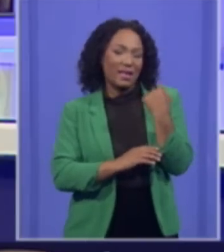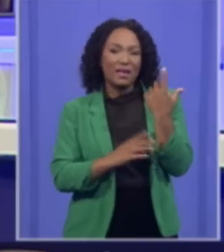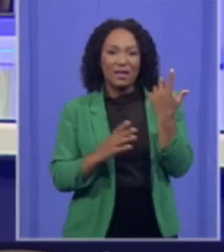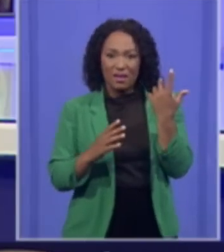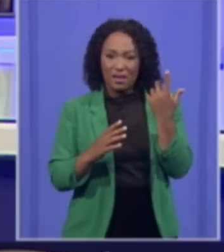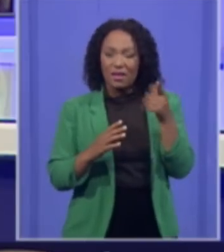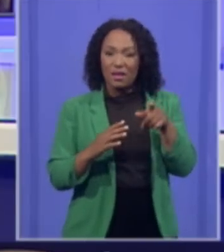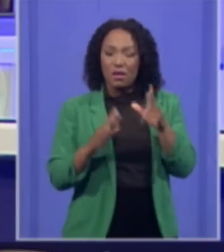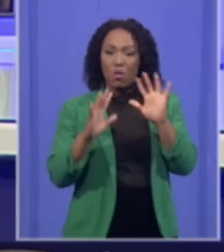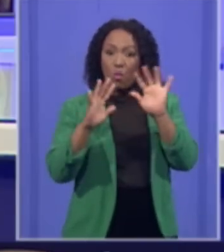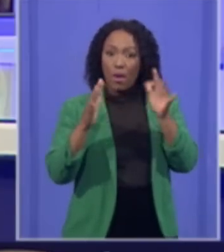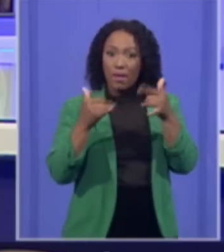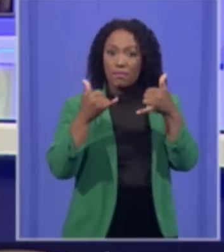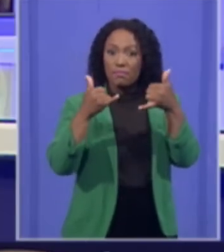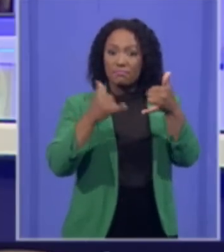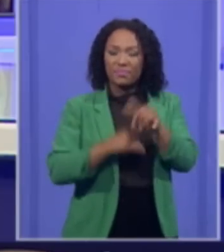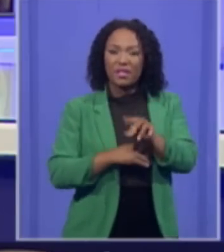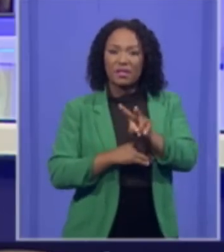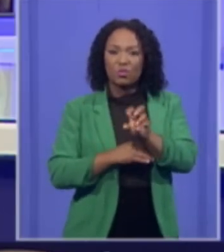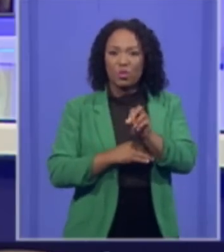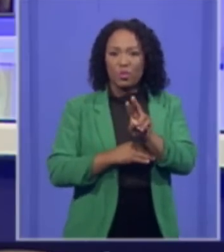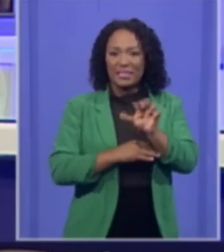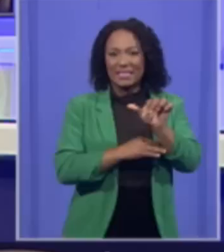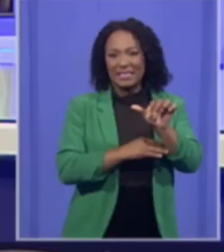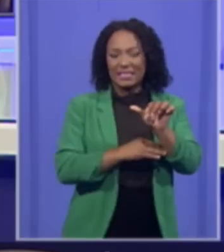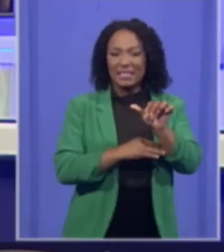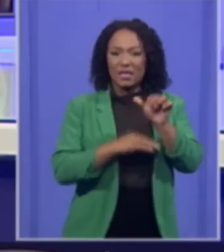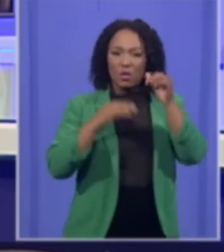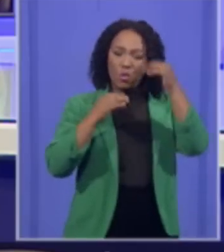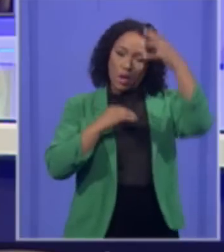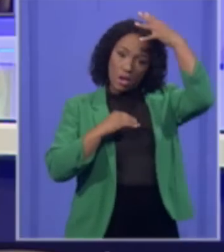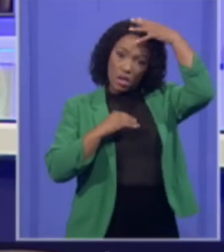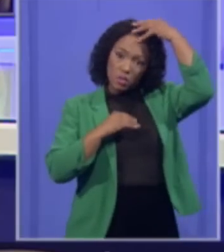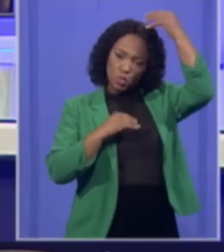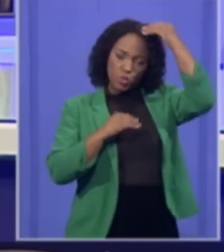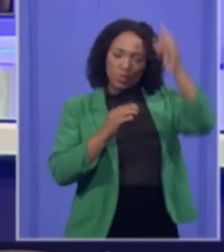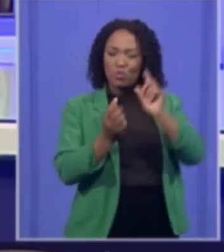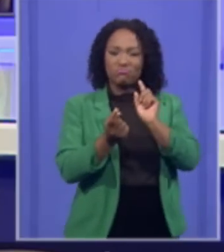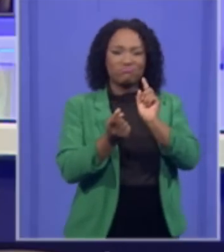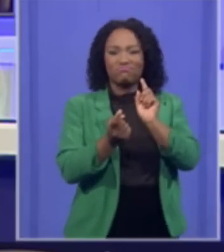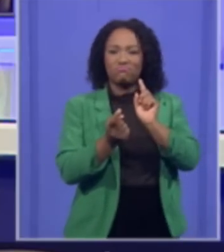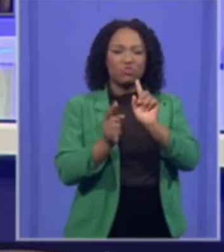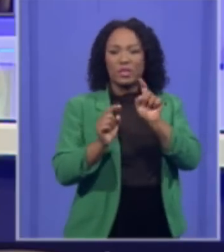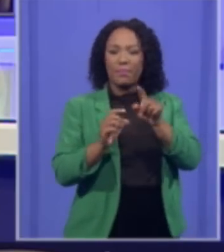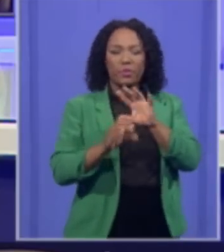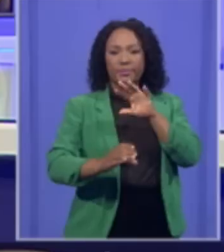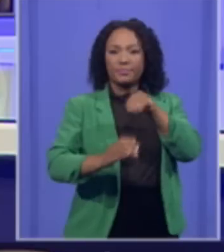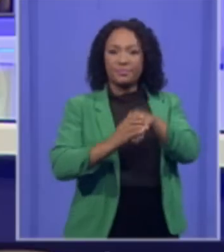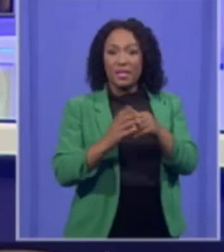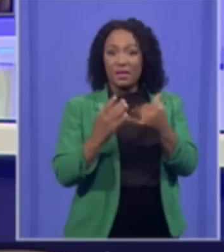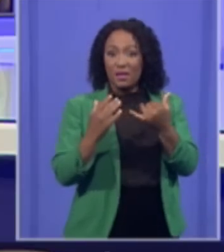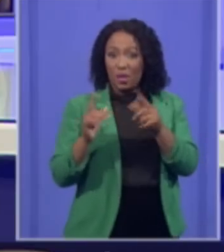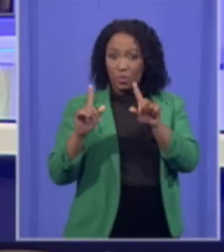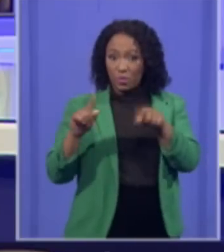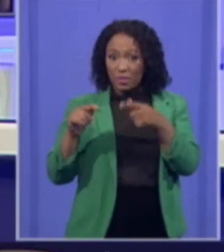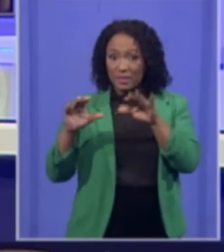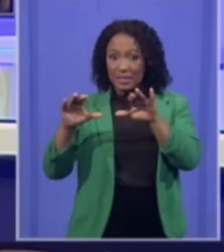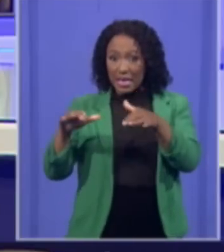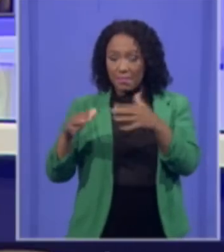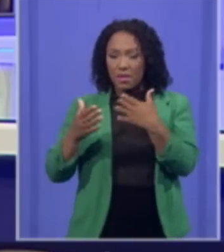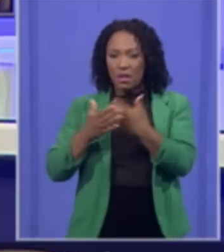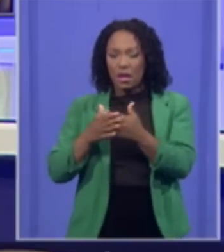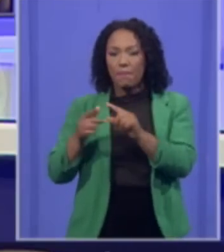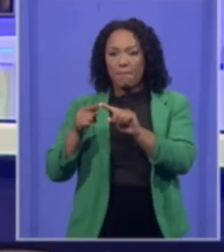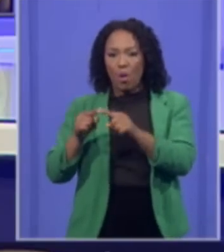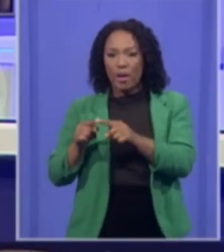sa lefase sa 2026 kgahlanong le Lesotho gomme ga bjalo sehlopha se kana sa tšeelwa dintlha tše tharo